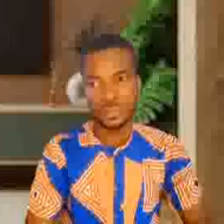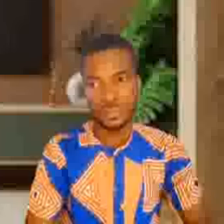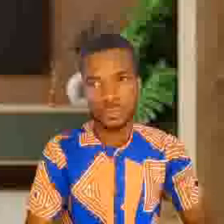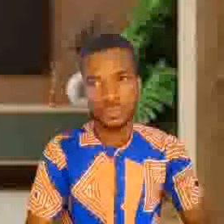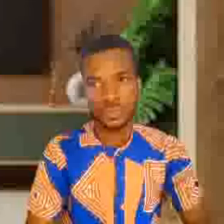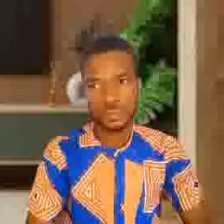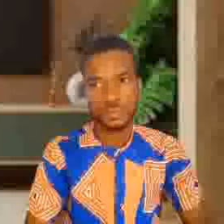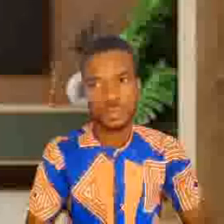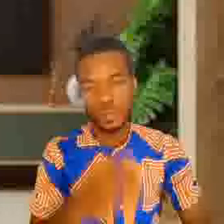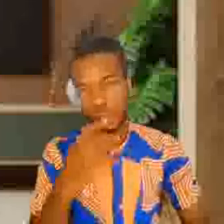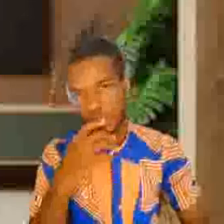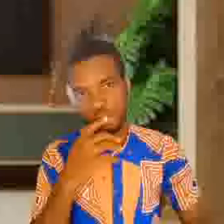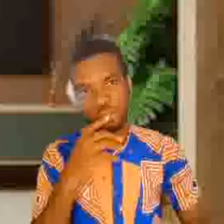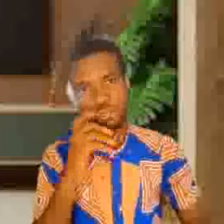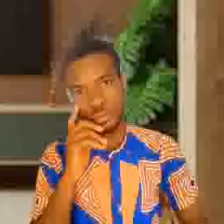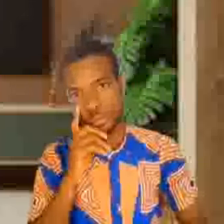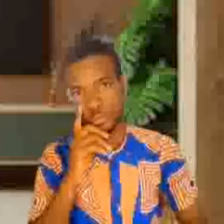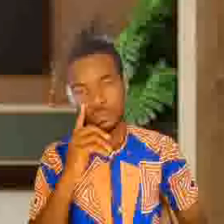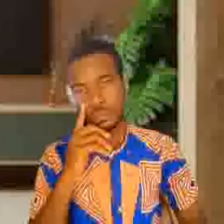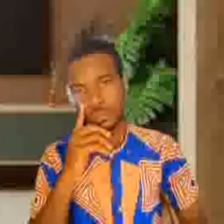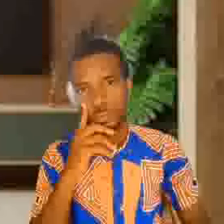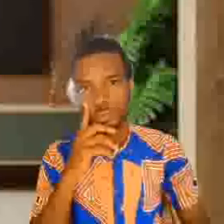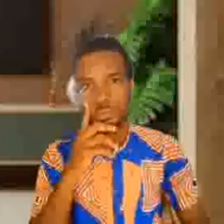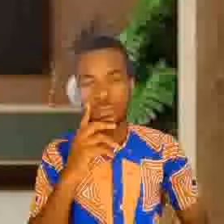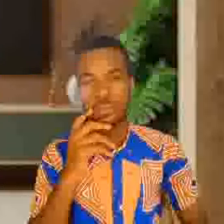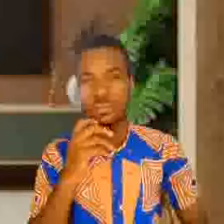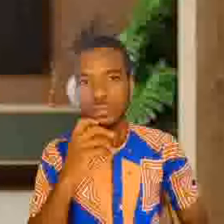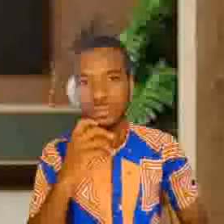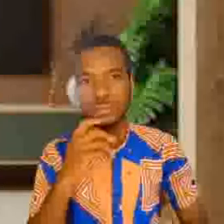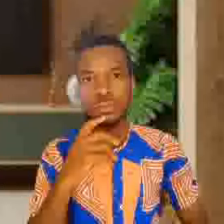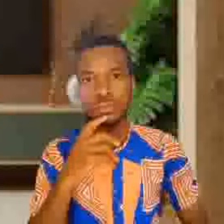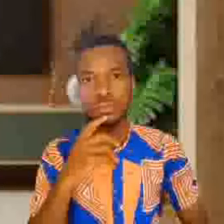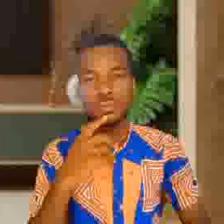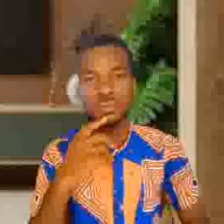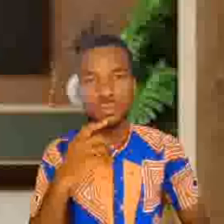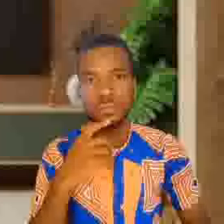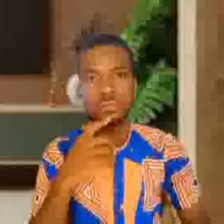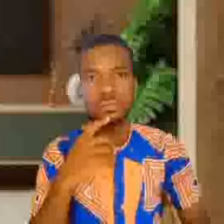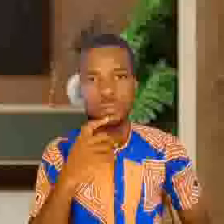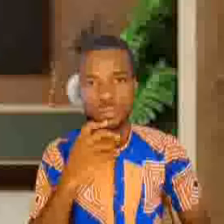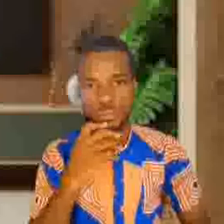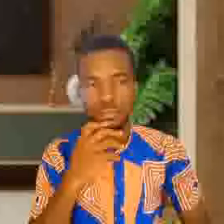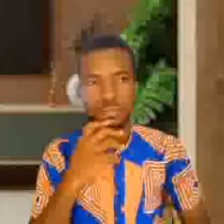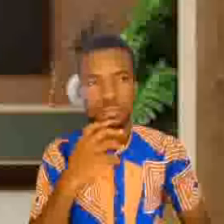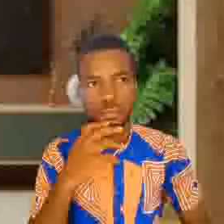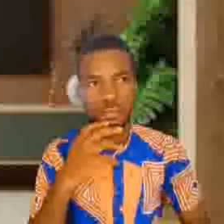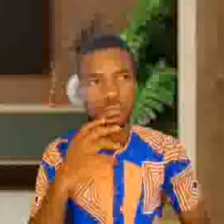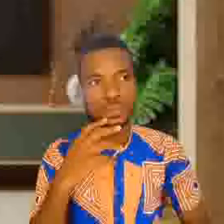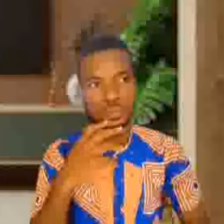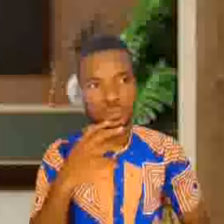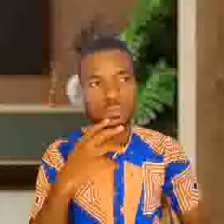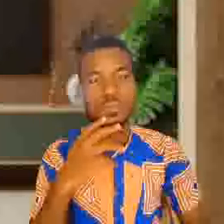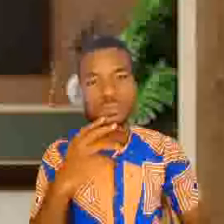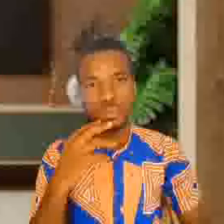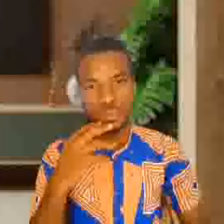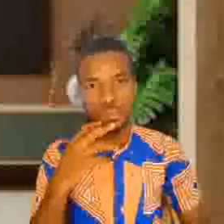I preached for 5 years with power before it occurred to me that it was not angels I was praying to encounter. It was Jehovah I was praying to encounter.